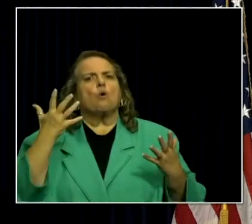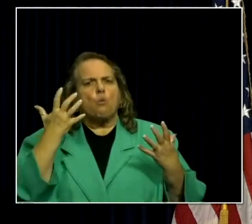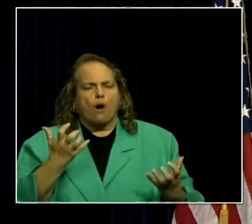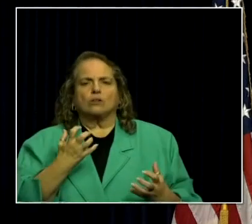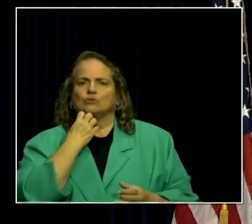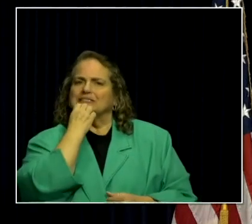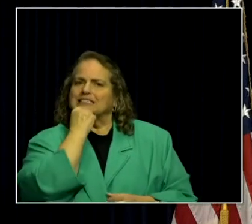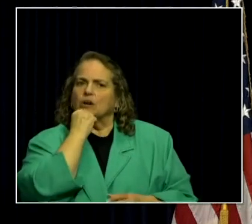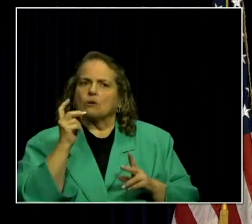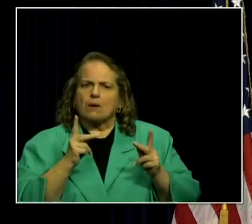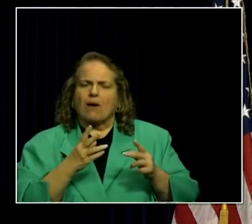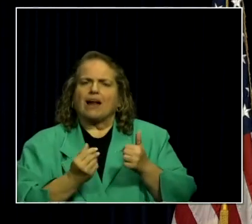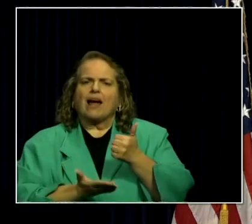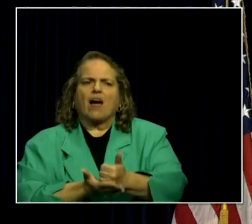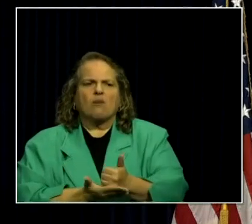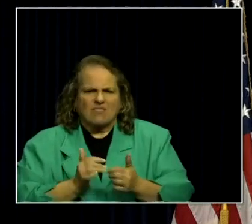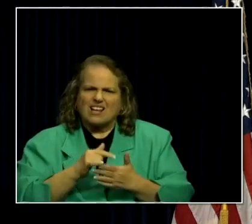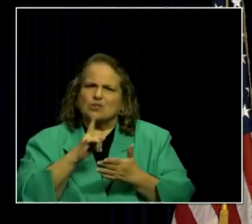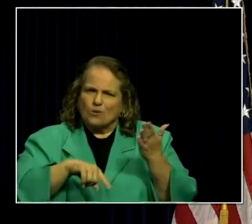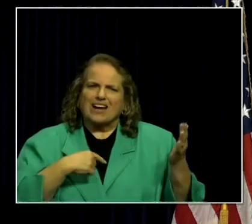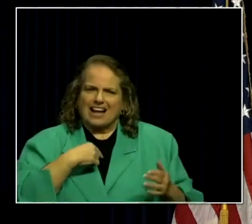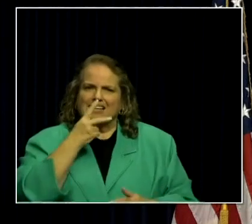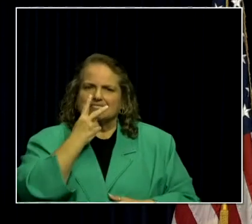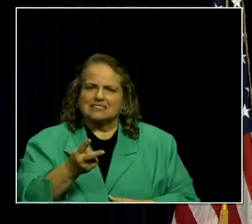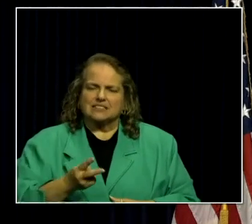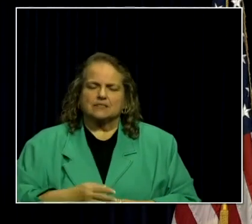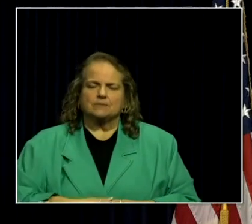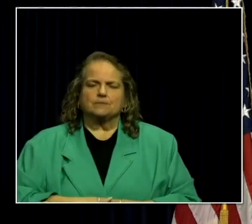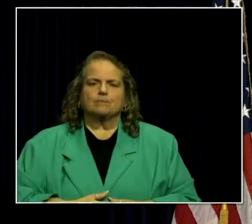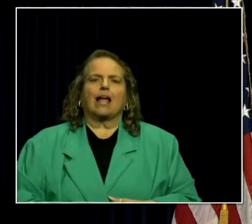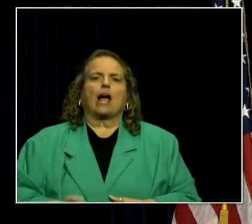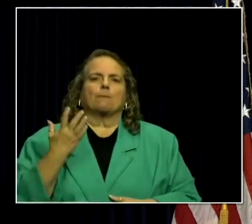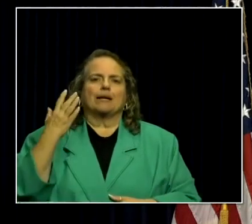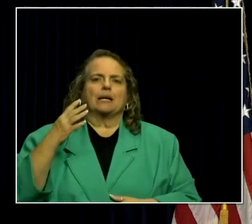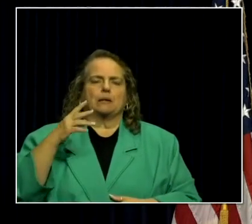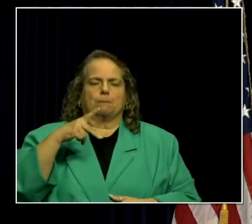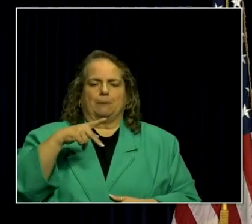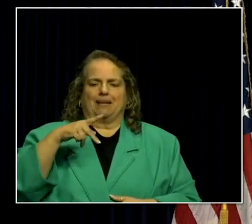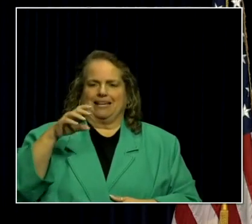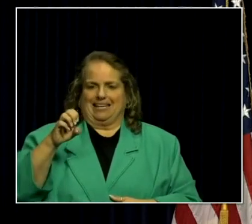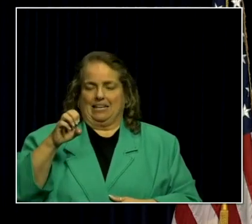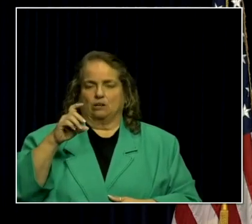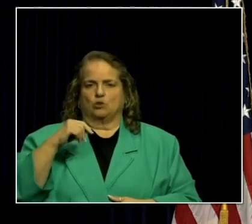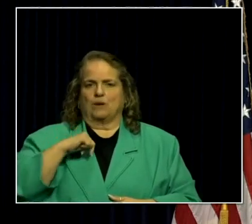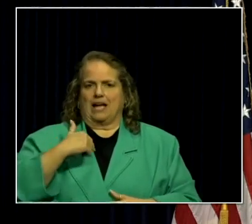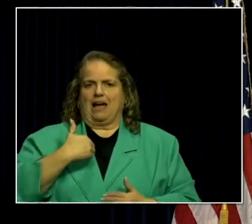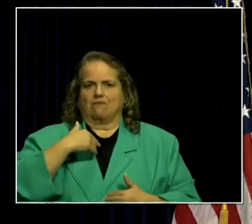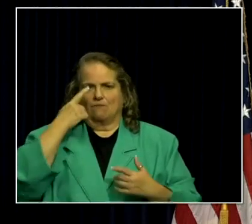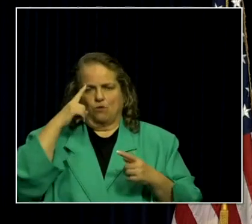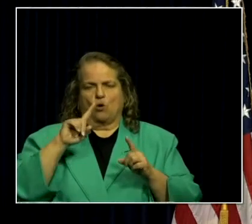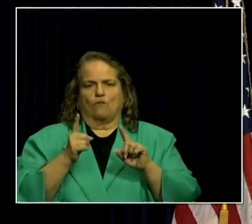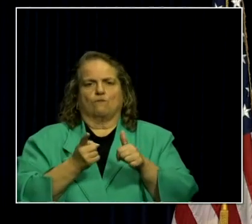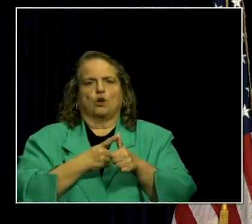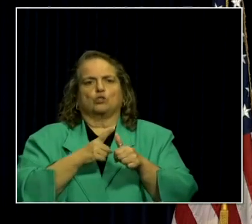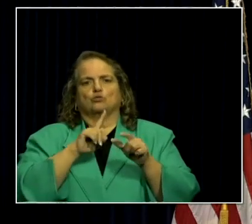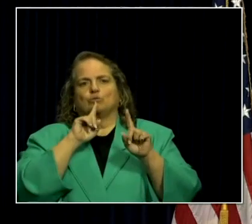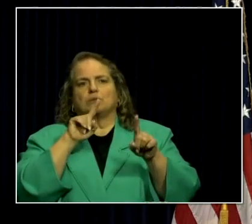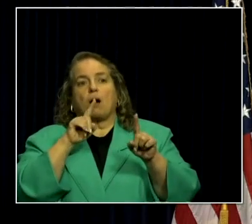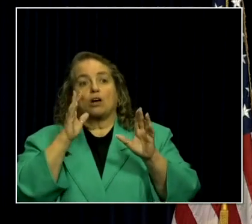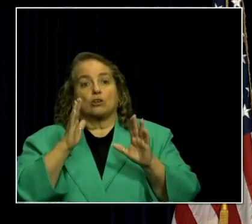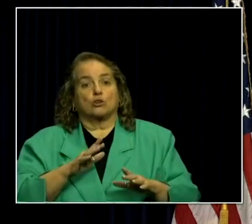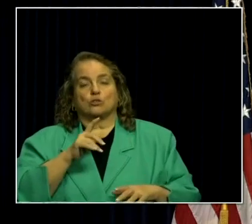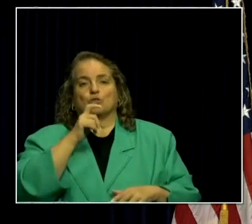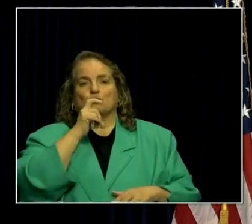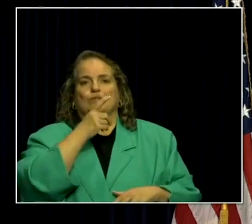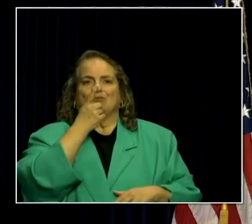what it takes. What's the inventory on PPE for first responders? We don't have an exact inventory.